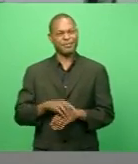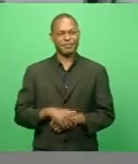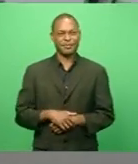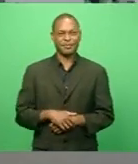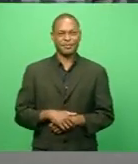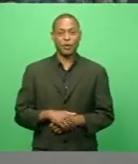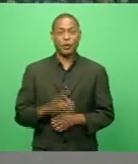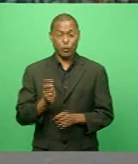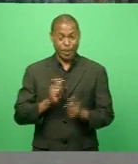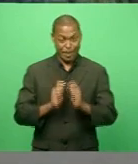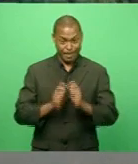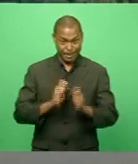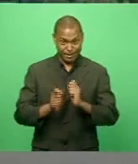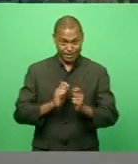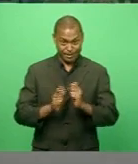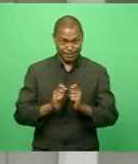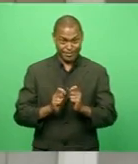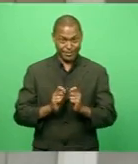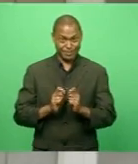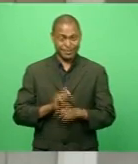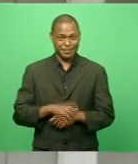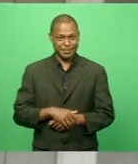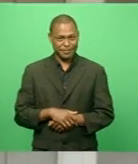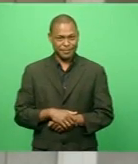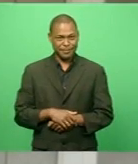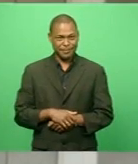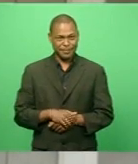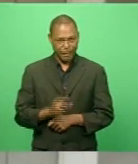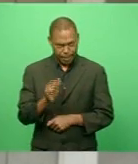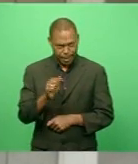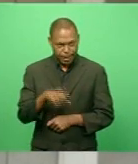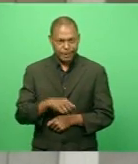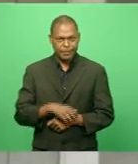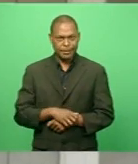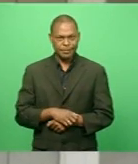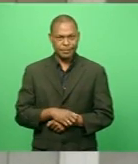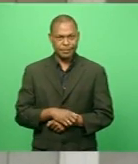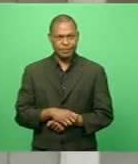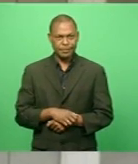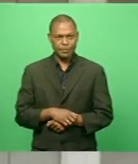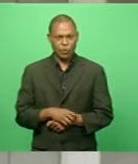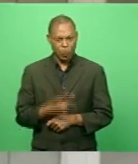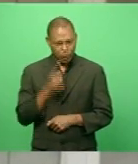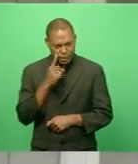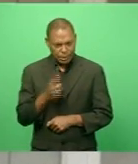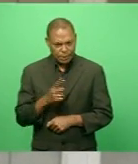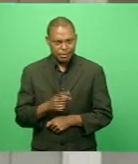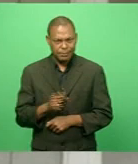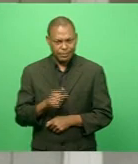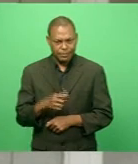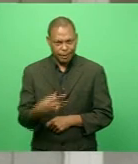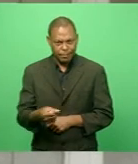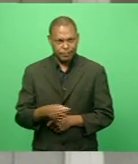New Zealand. They have been tested. So far they have been found not to have COVID-19.